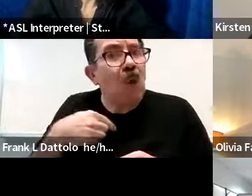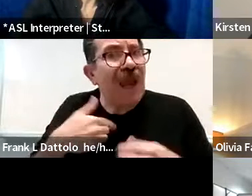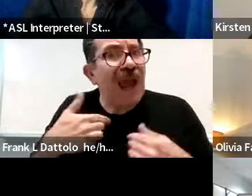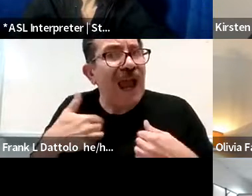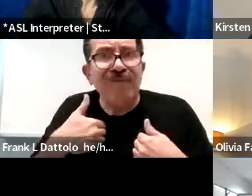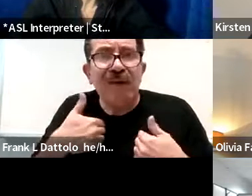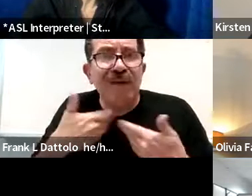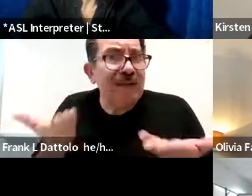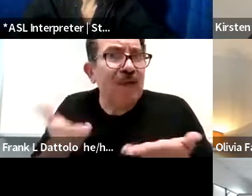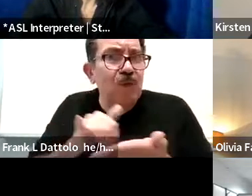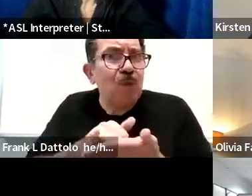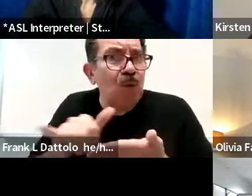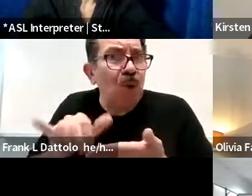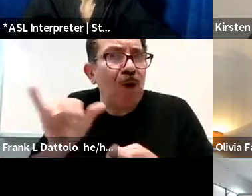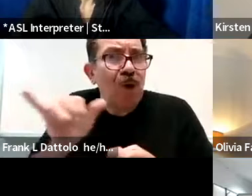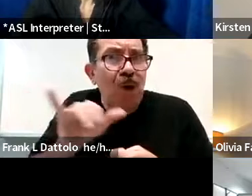there.